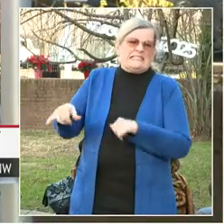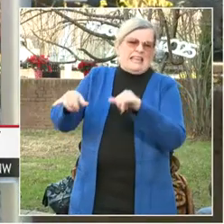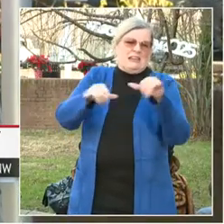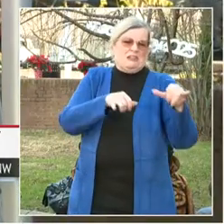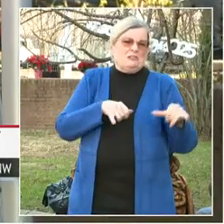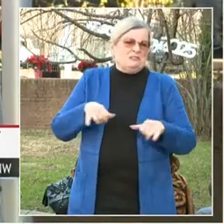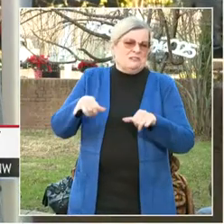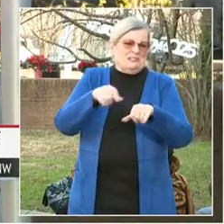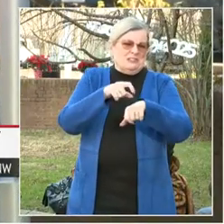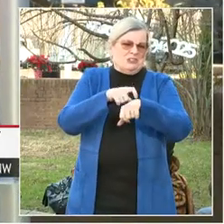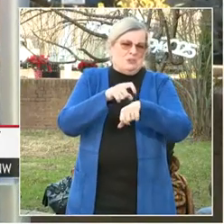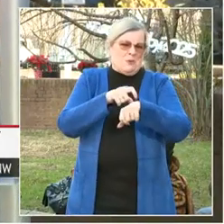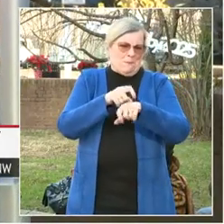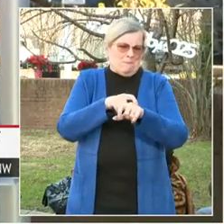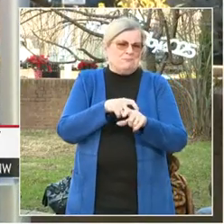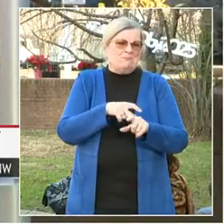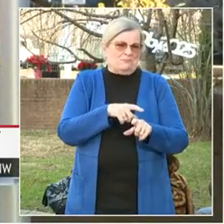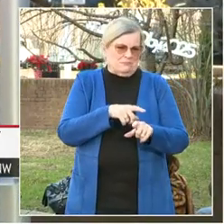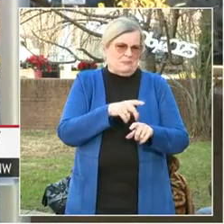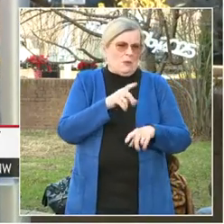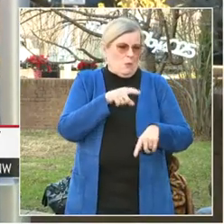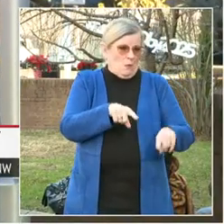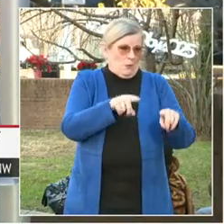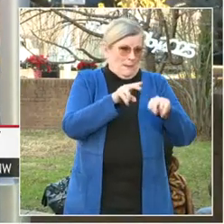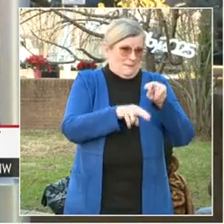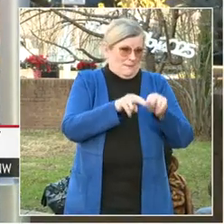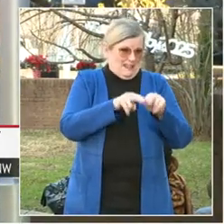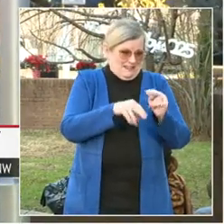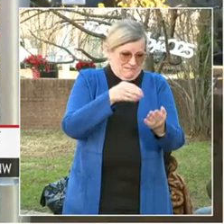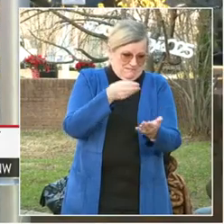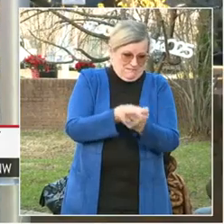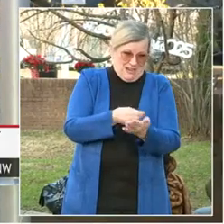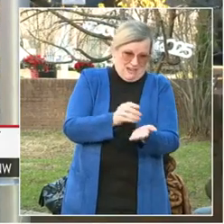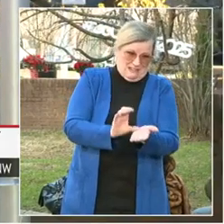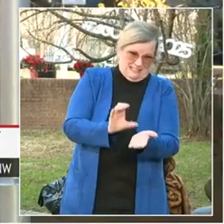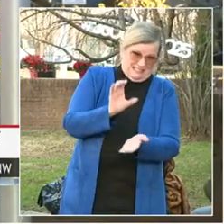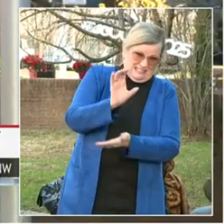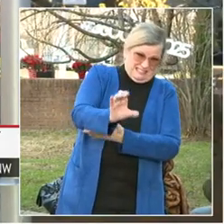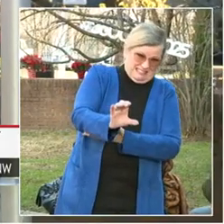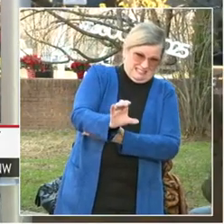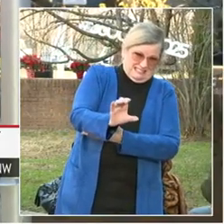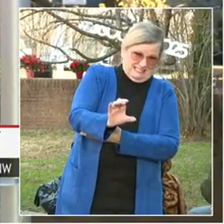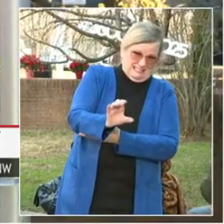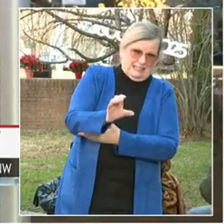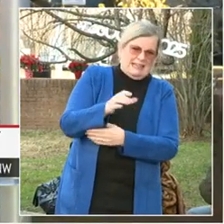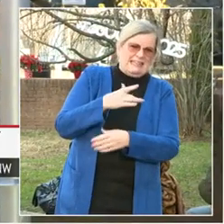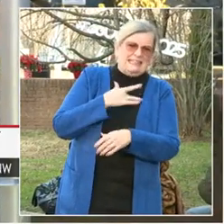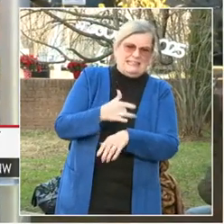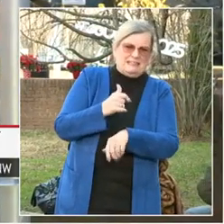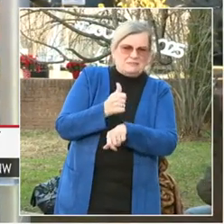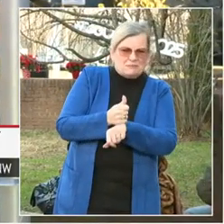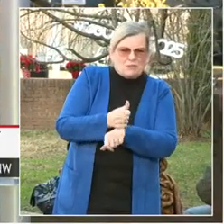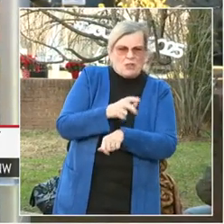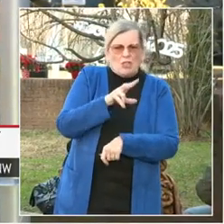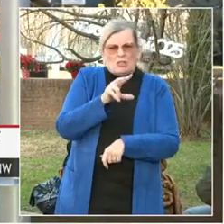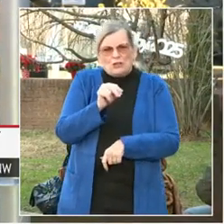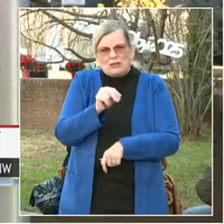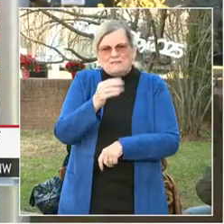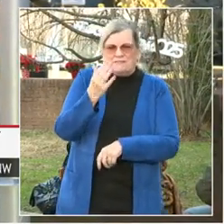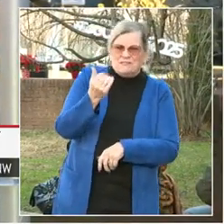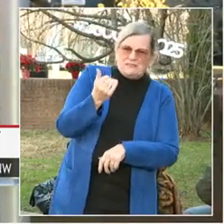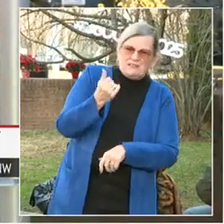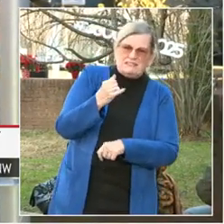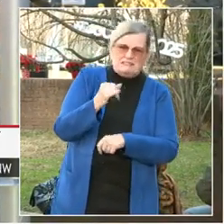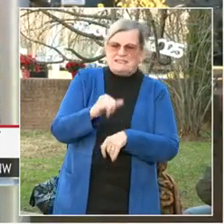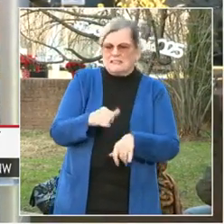going to financing. The kind of a standard term is 15, sometimes they're 30, and it's a standard term. But what is not